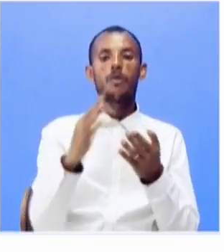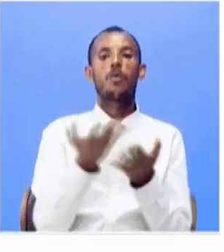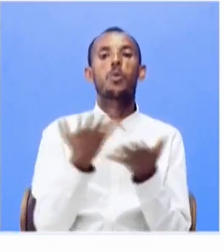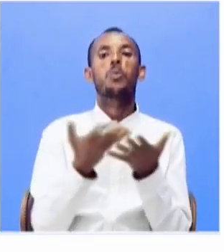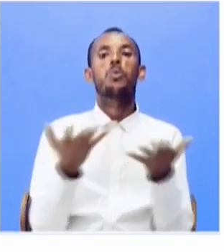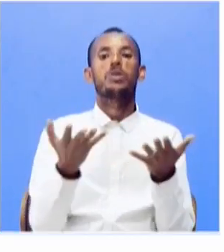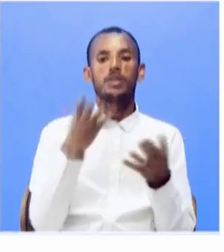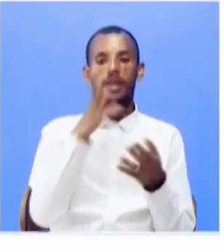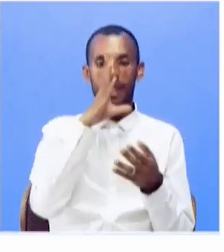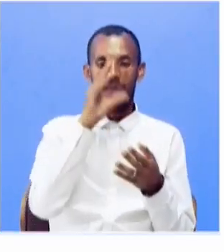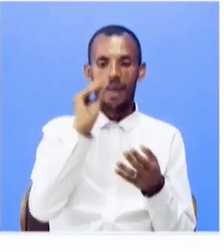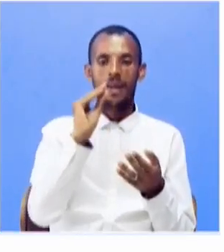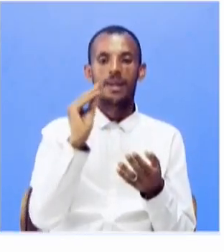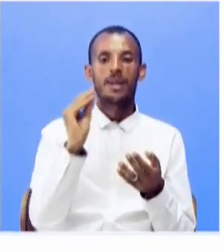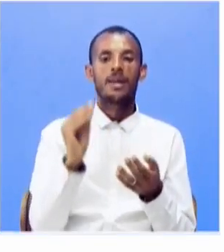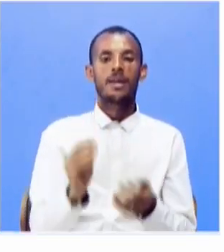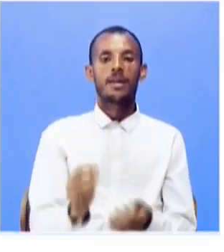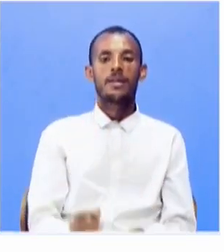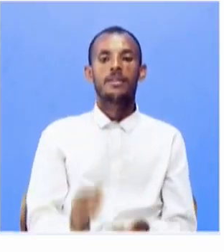and